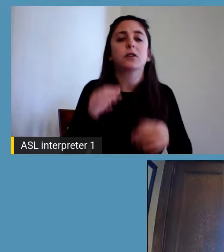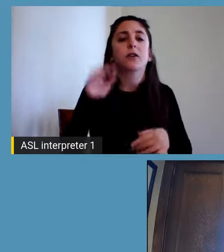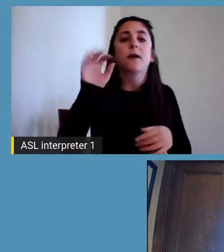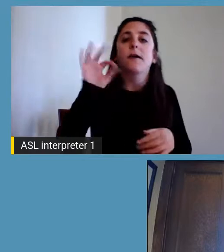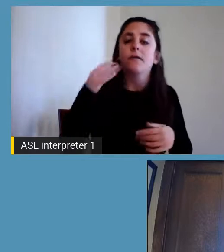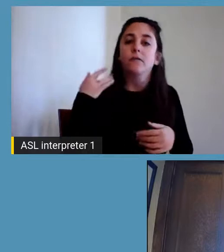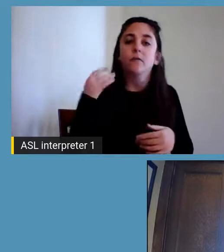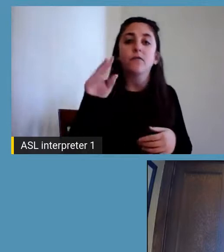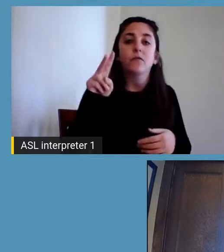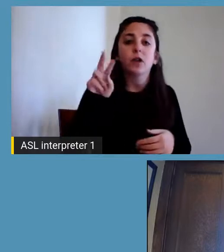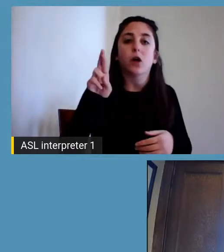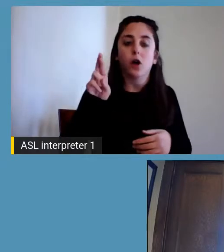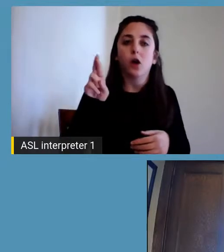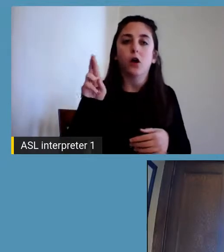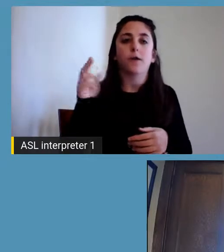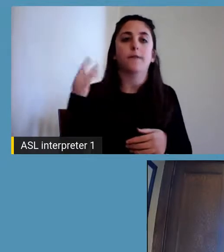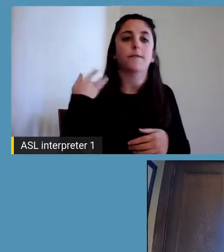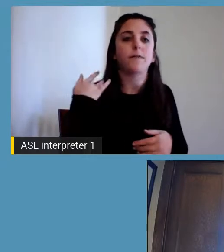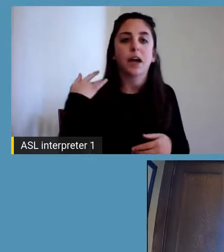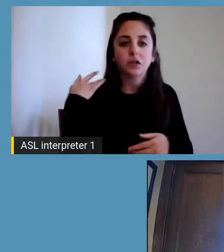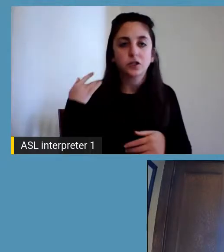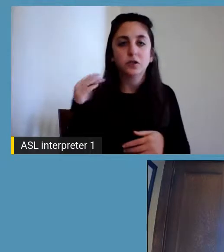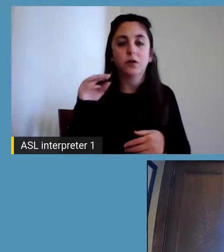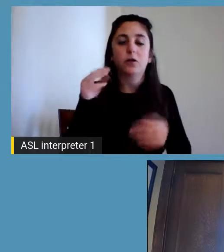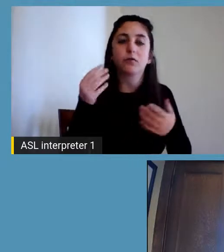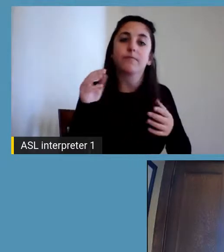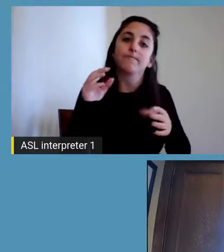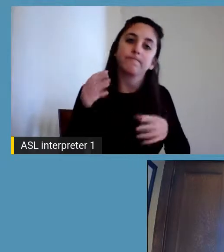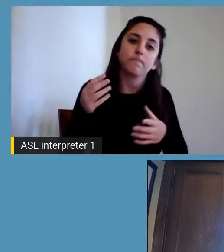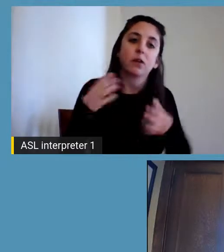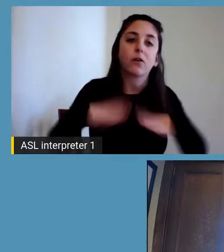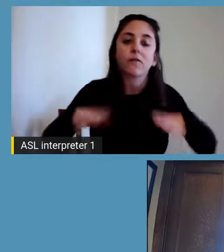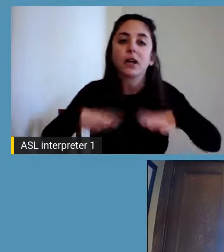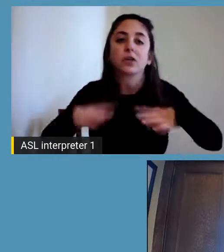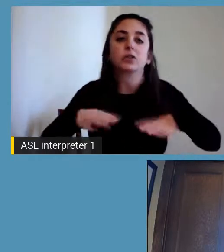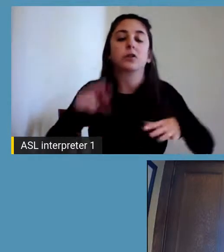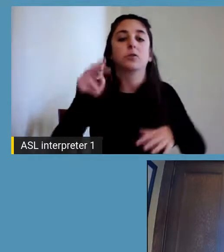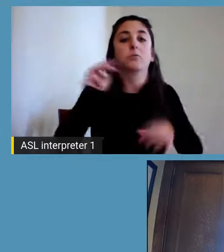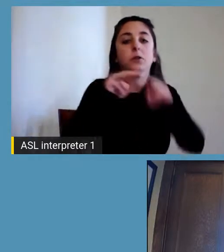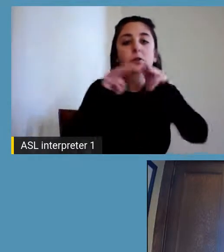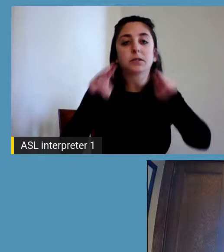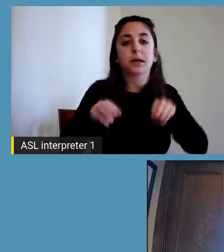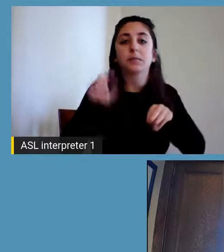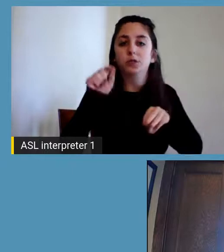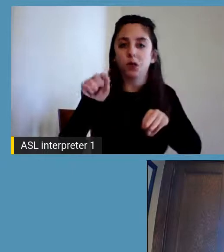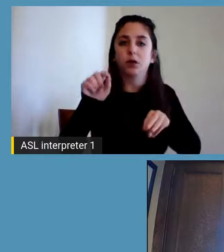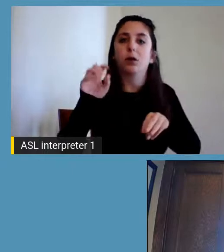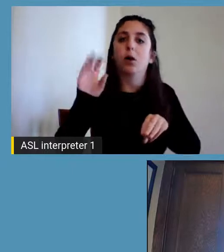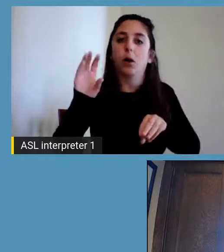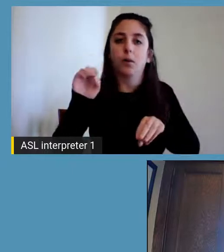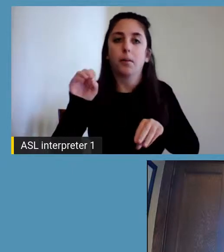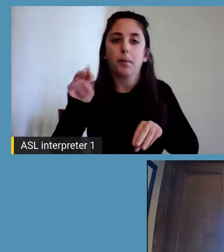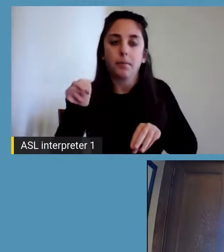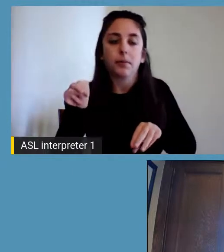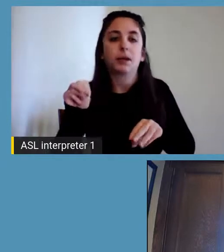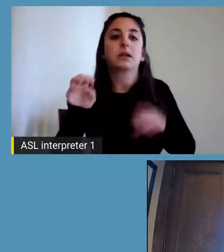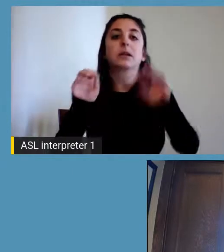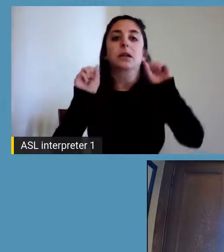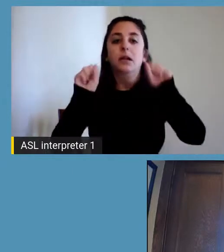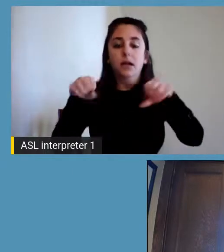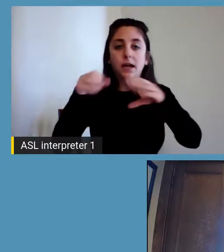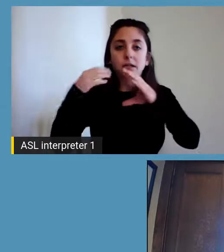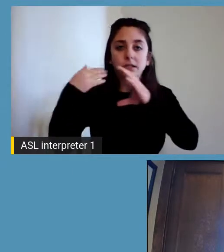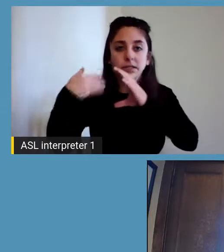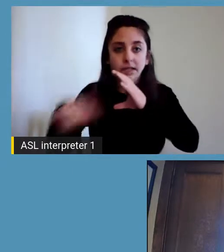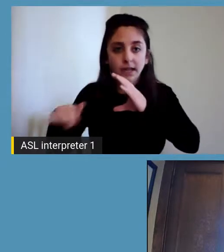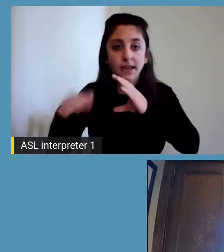vrfashionmuseum.com page, but you can go take a look at the page and reach out to me there. I can always send you the bill directly, and I am working on getting